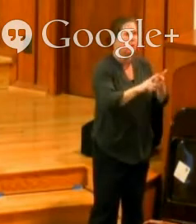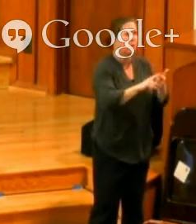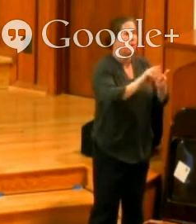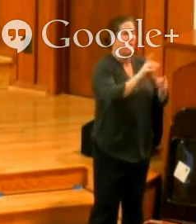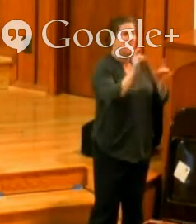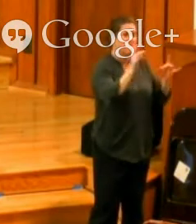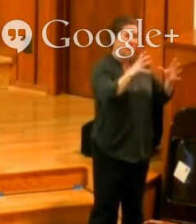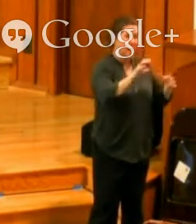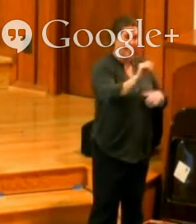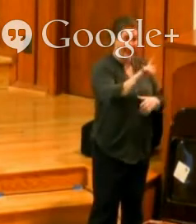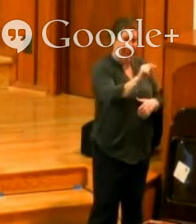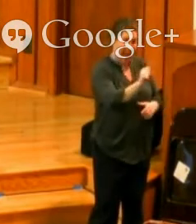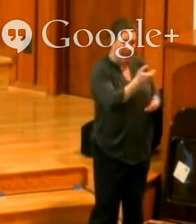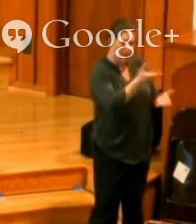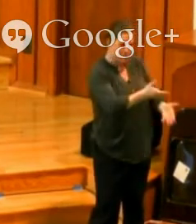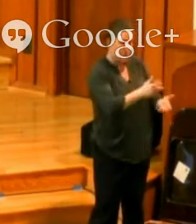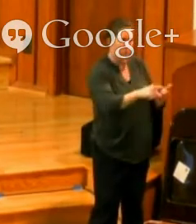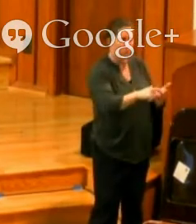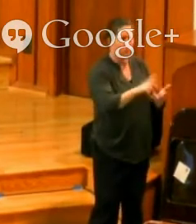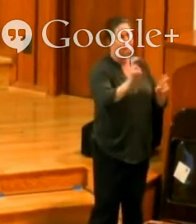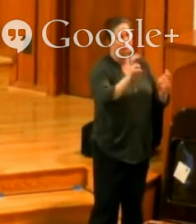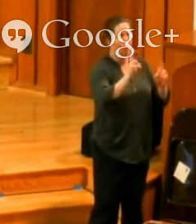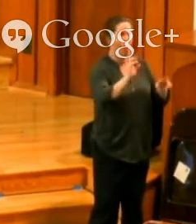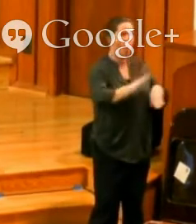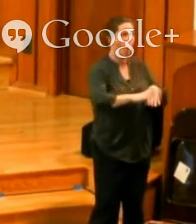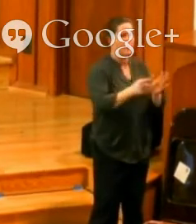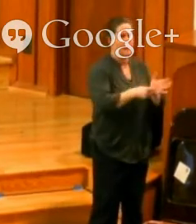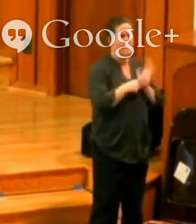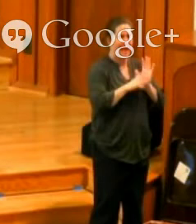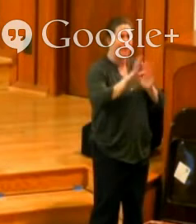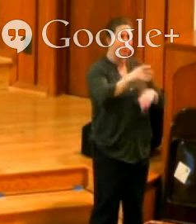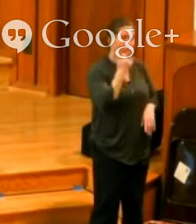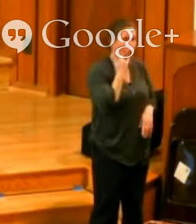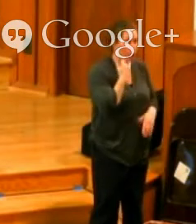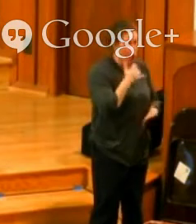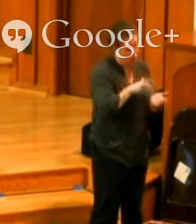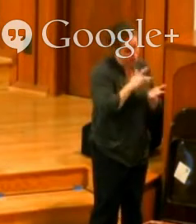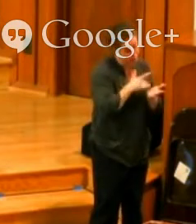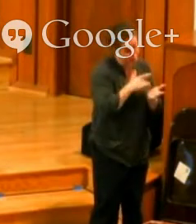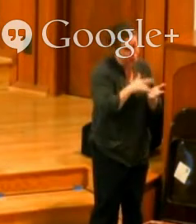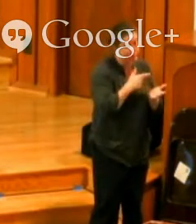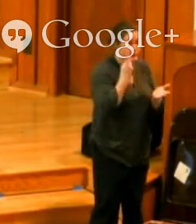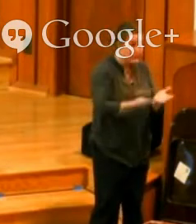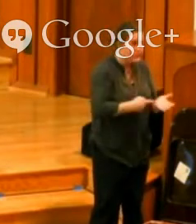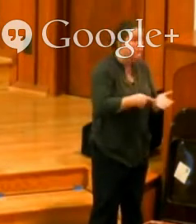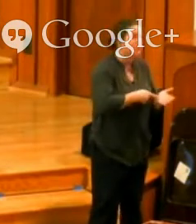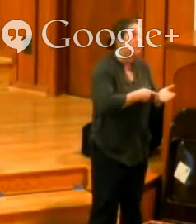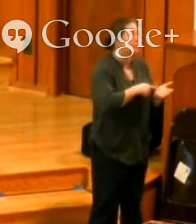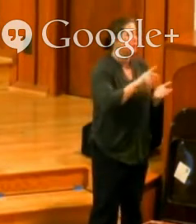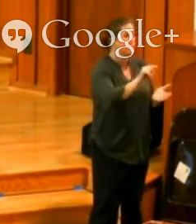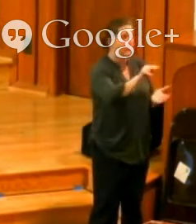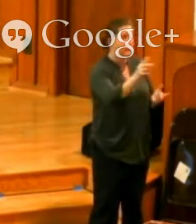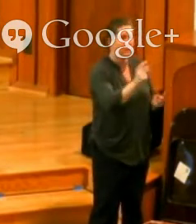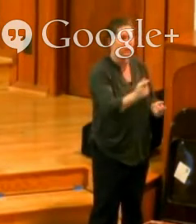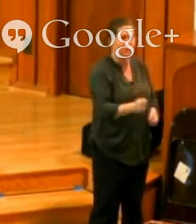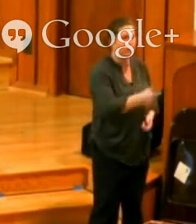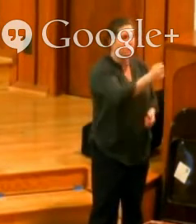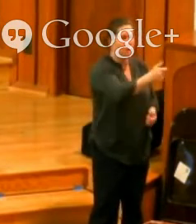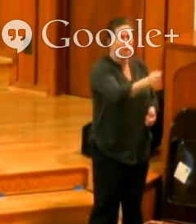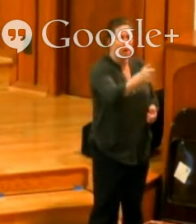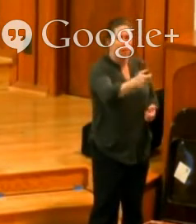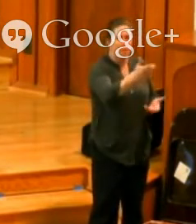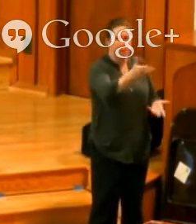immorality on demand, if you will, on your smartphones and on your computers and on your TVs. It's like we live in a world